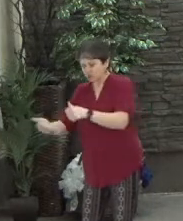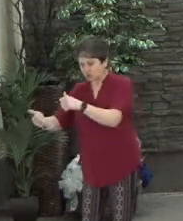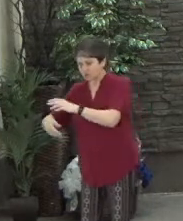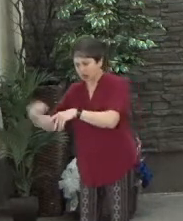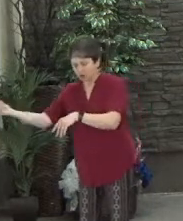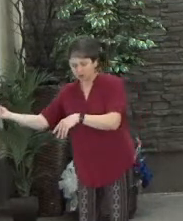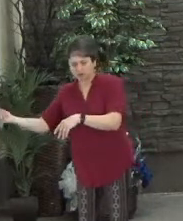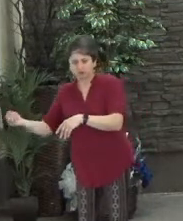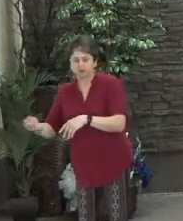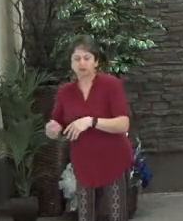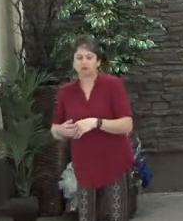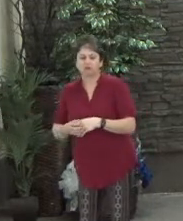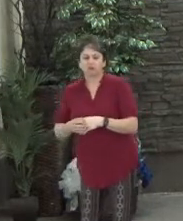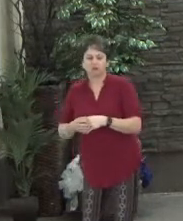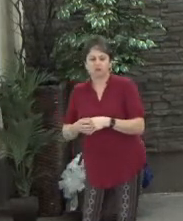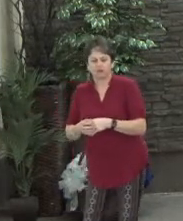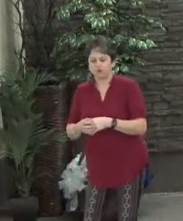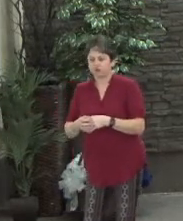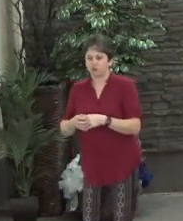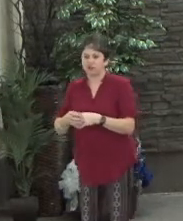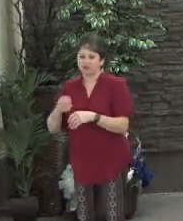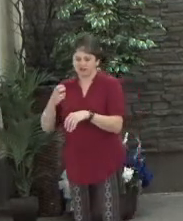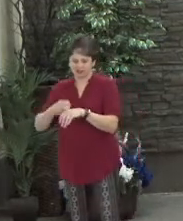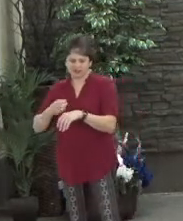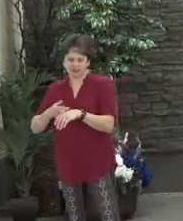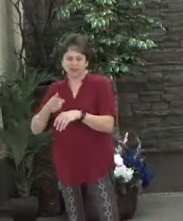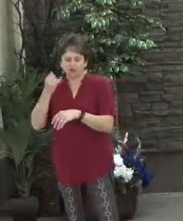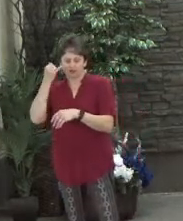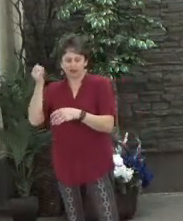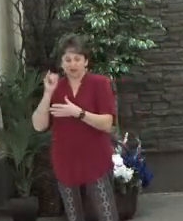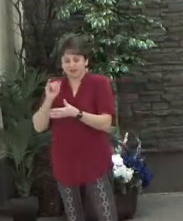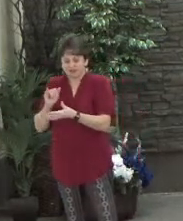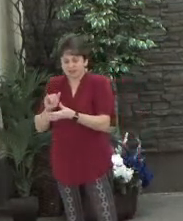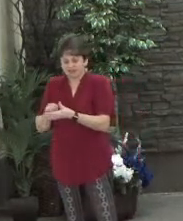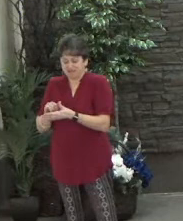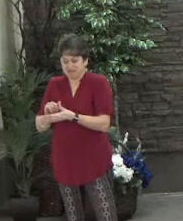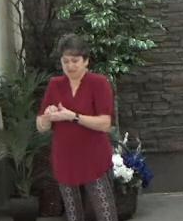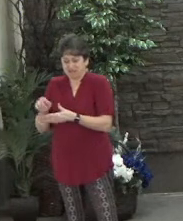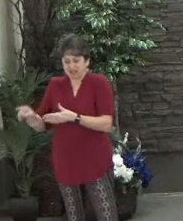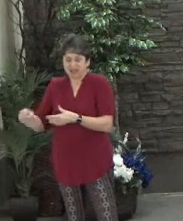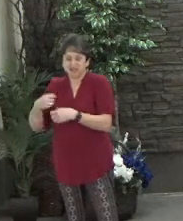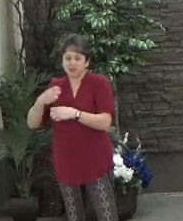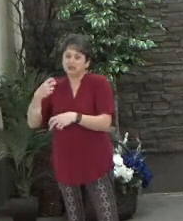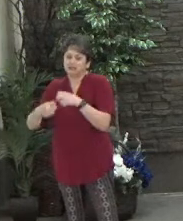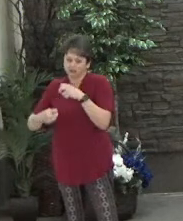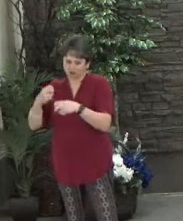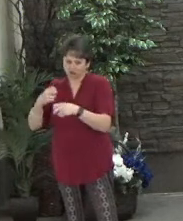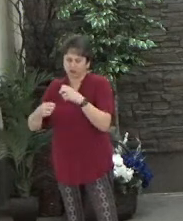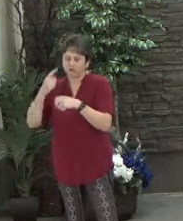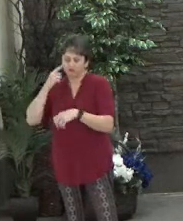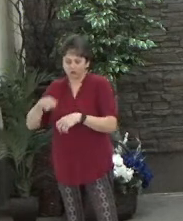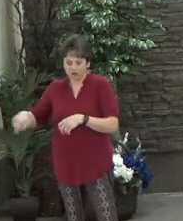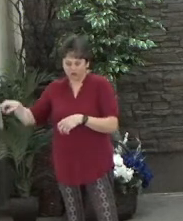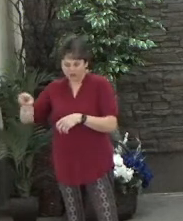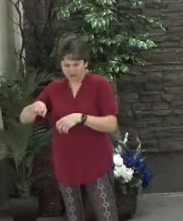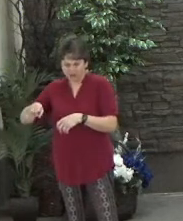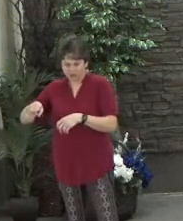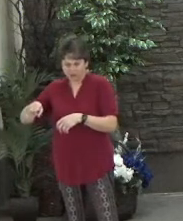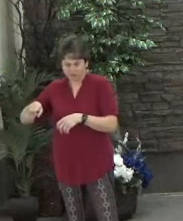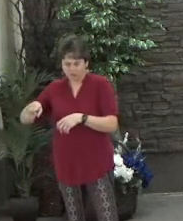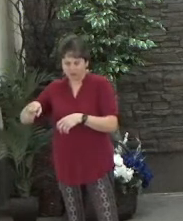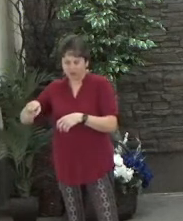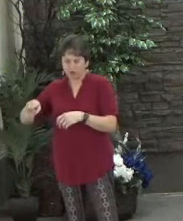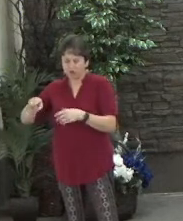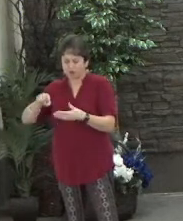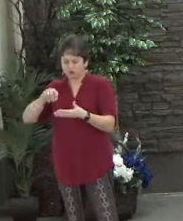dump, it's not hard to imagine that that has made it very difficult for them to take in and